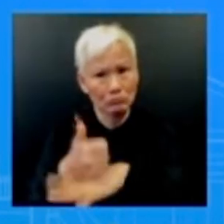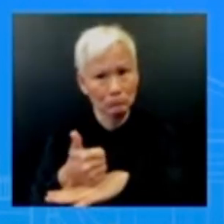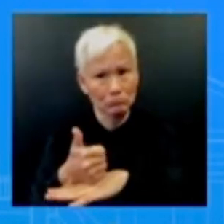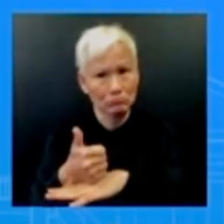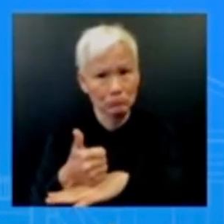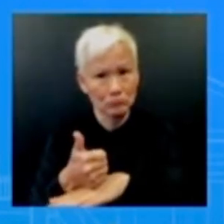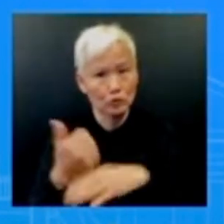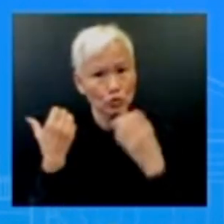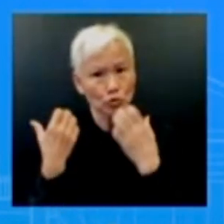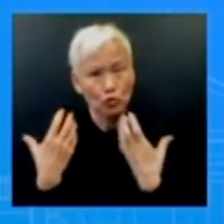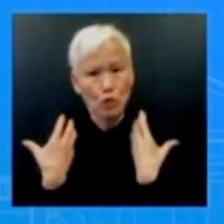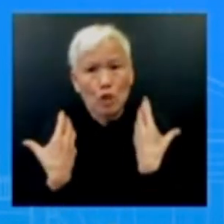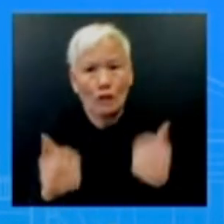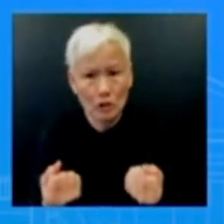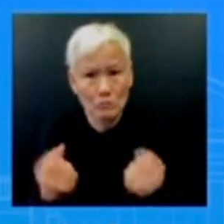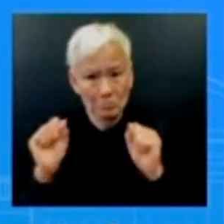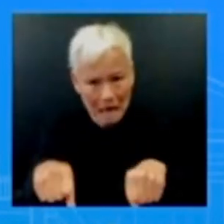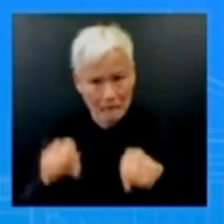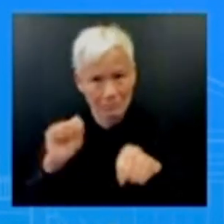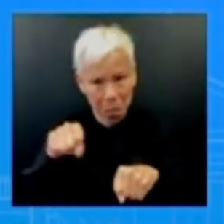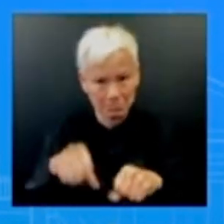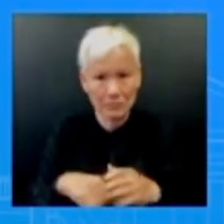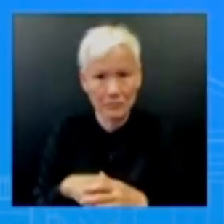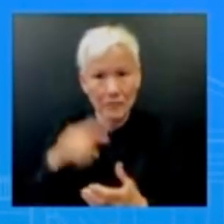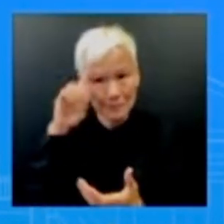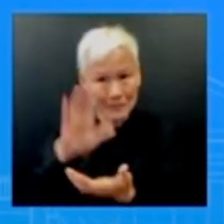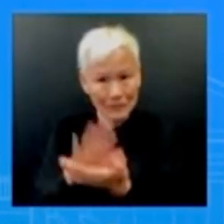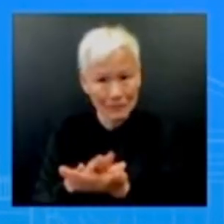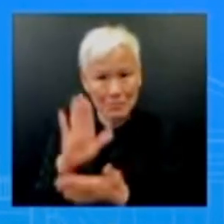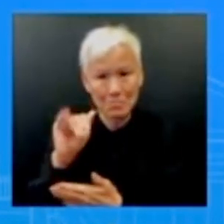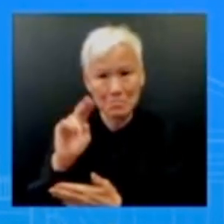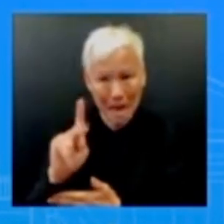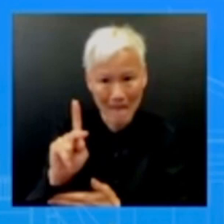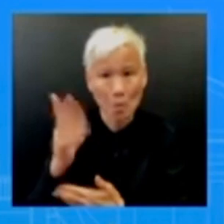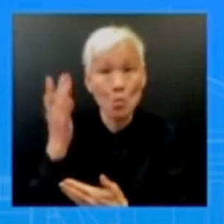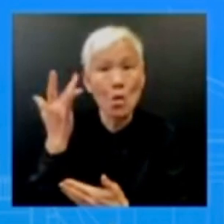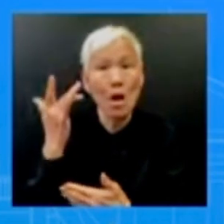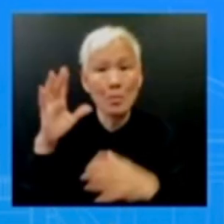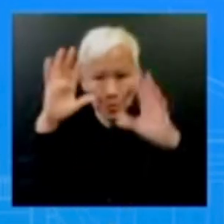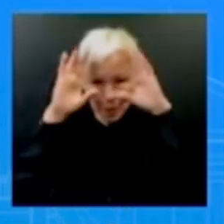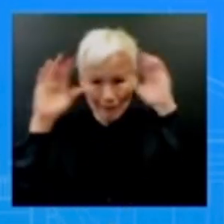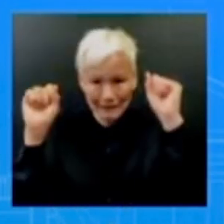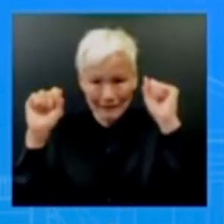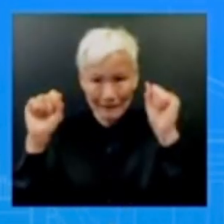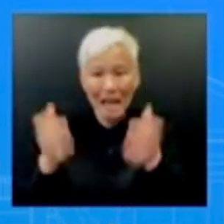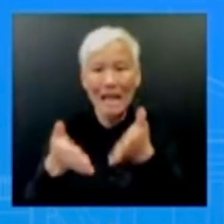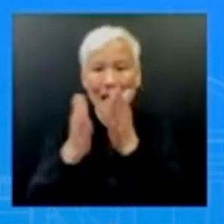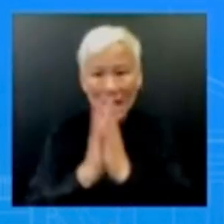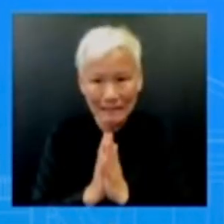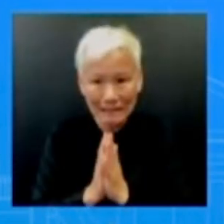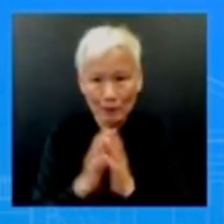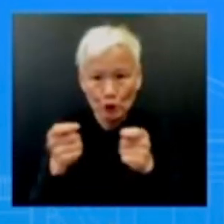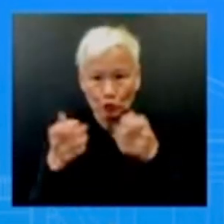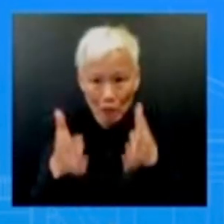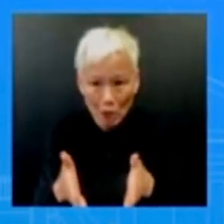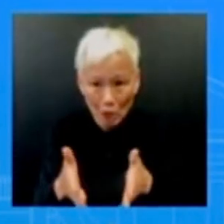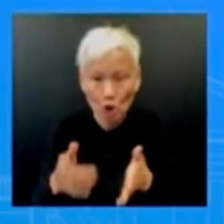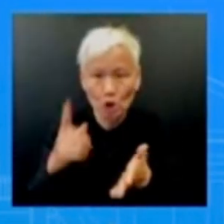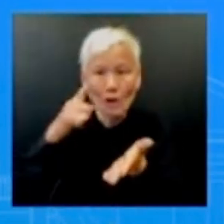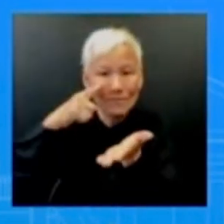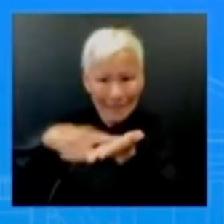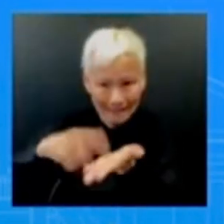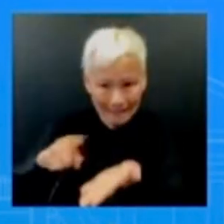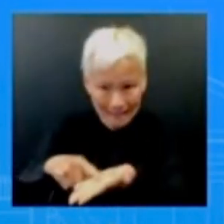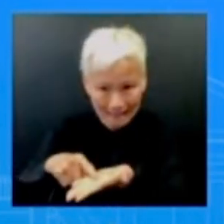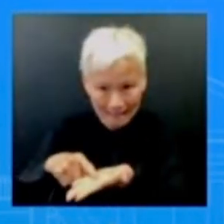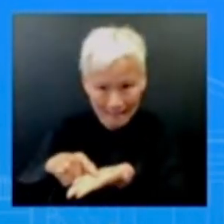is all done because of the president's direction that he asked the regulators to take a look at, that he asked the Treasury Department to take a look